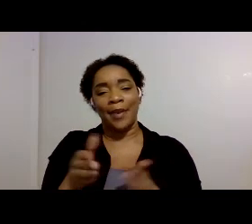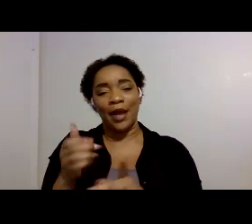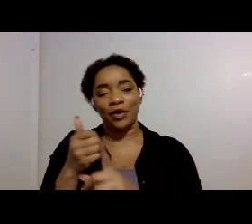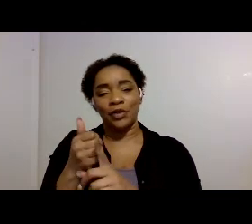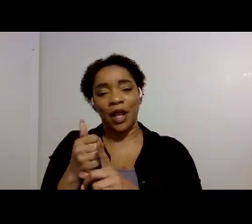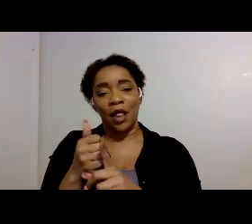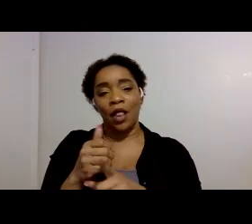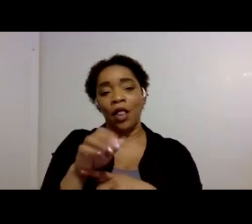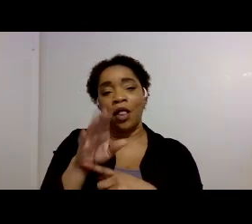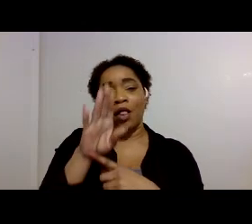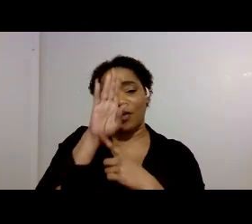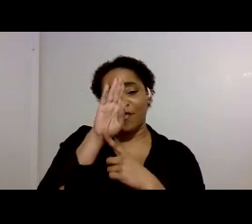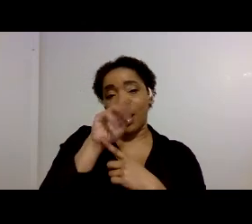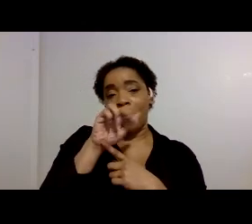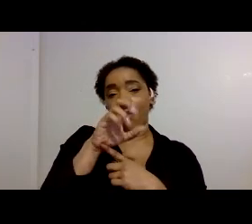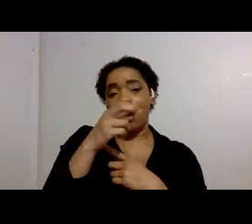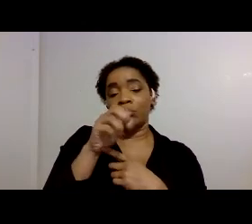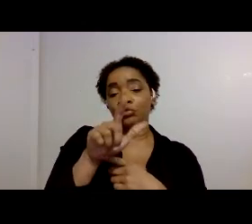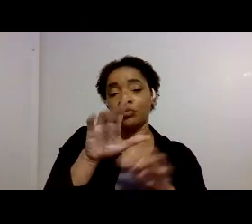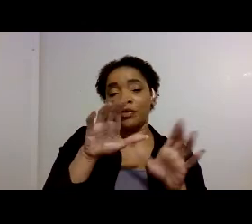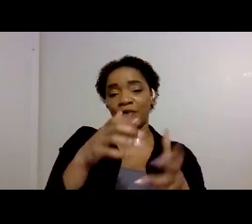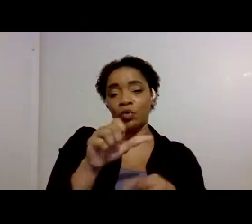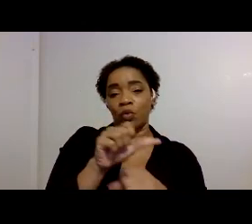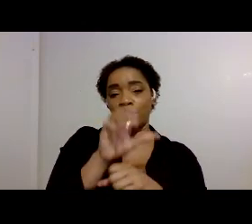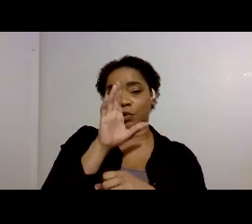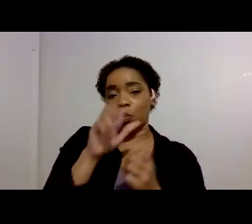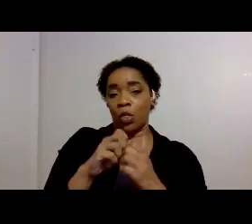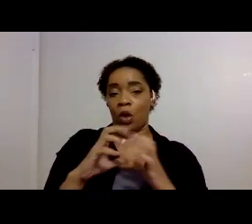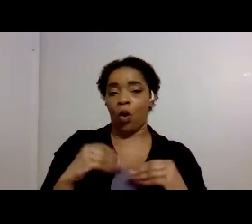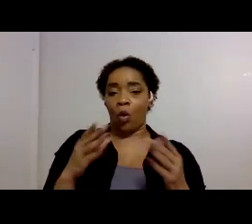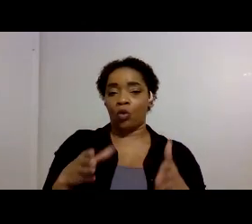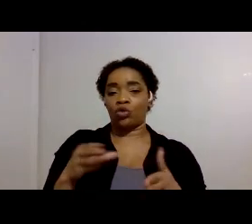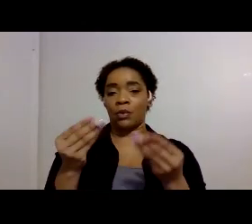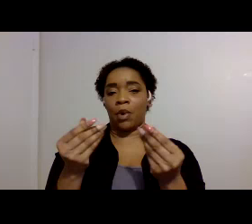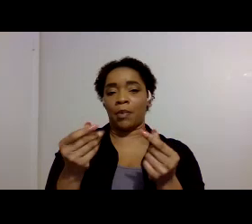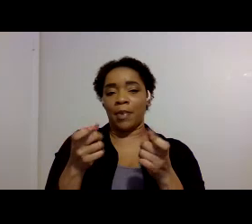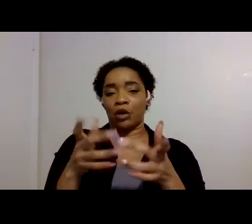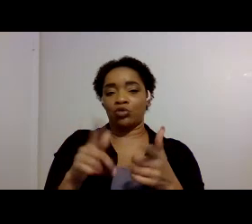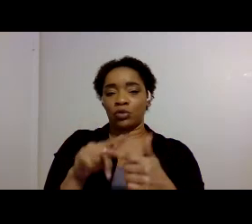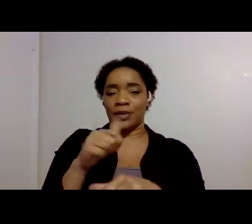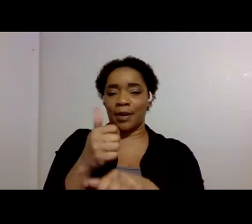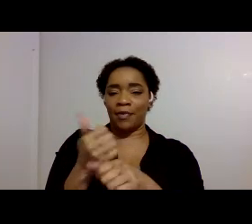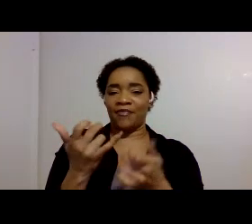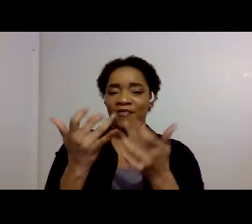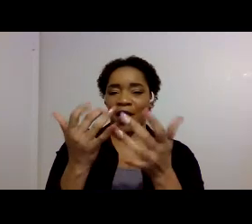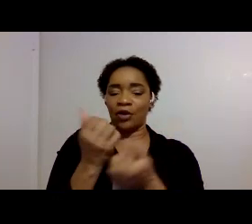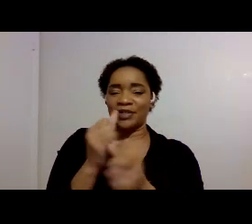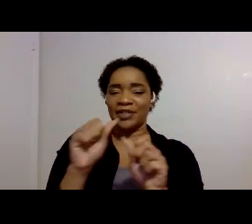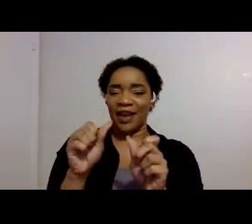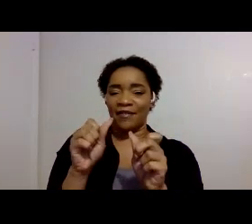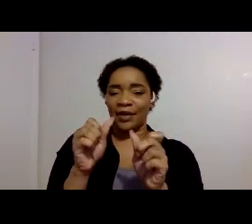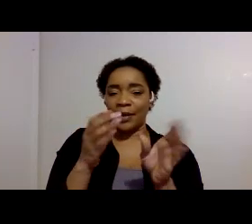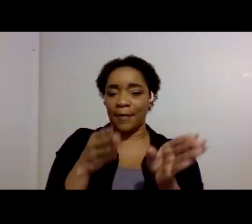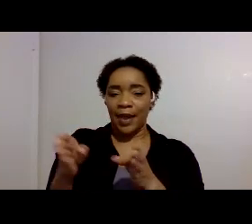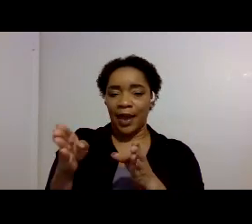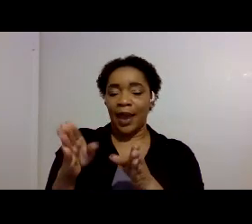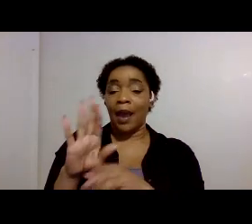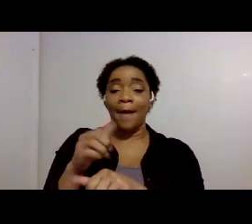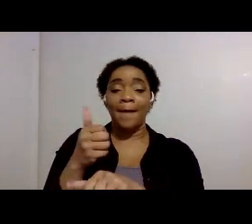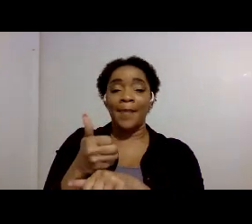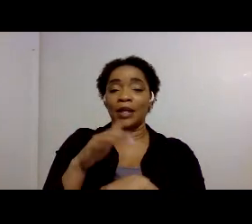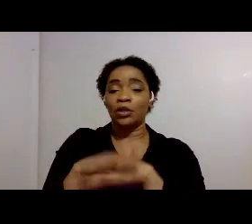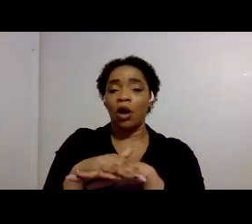directly with the owners and property management to establish a fire safety plan based off the type of occupancy, the